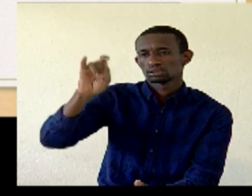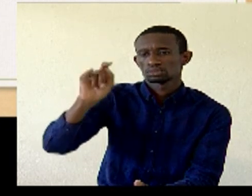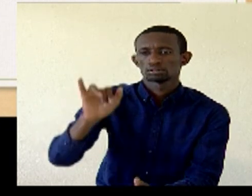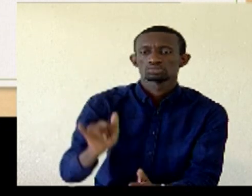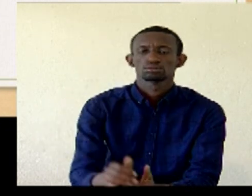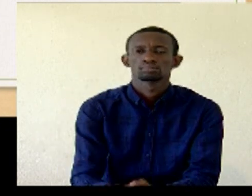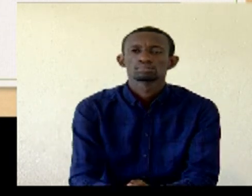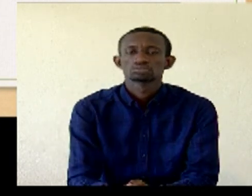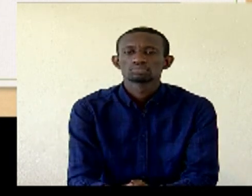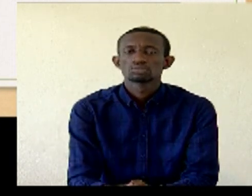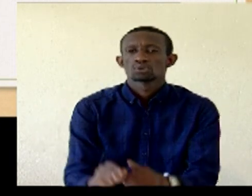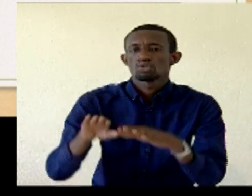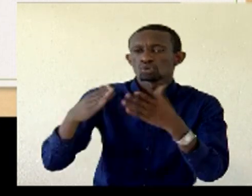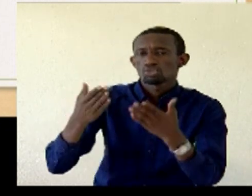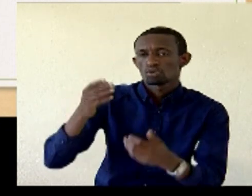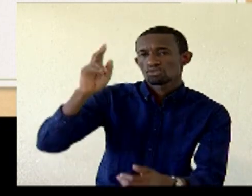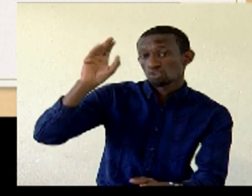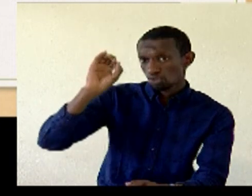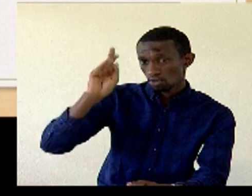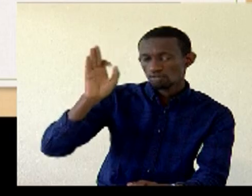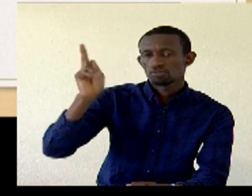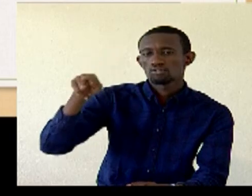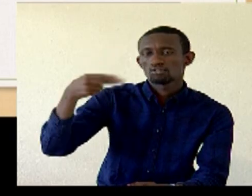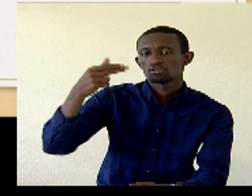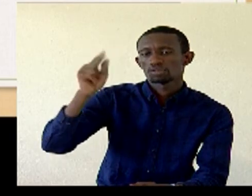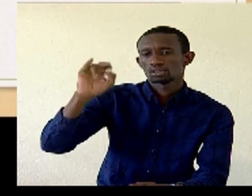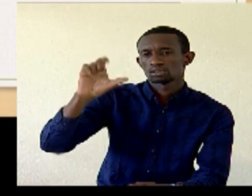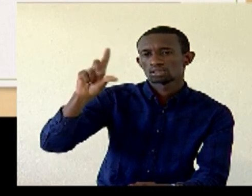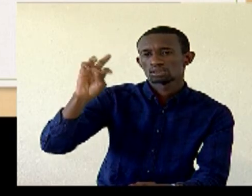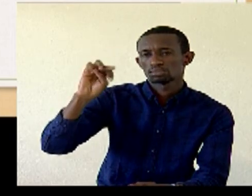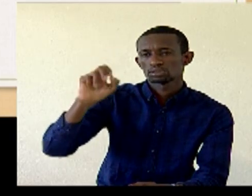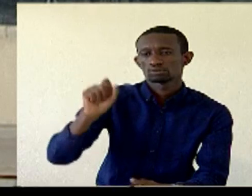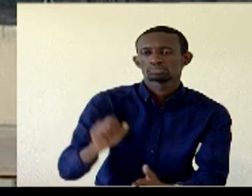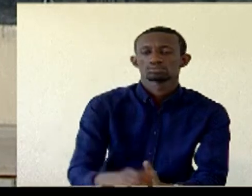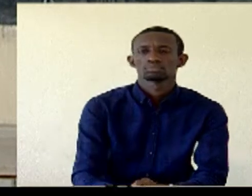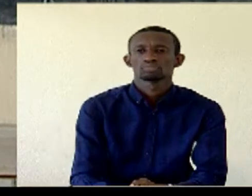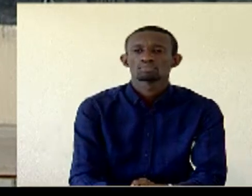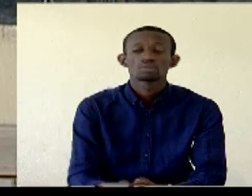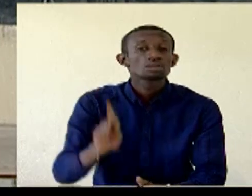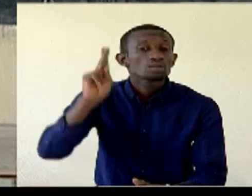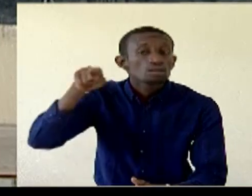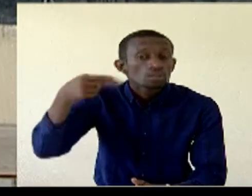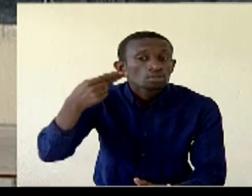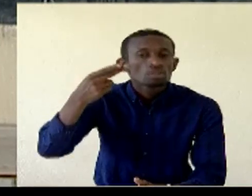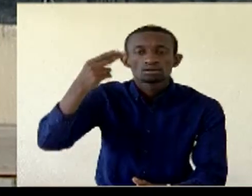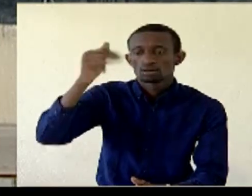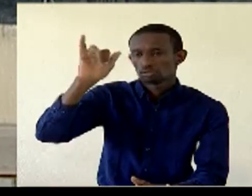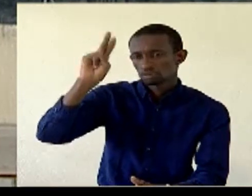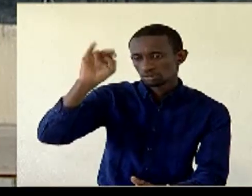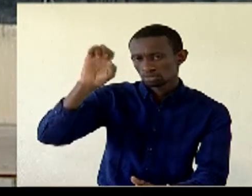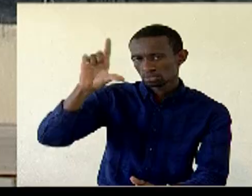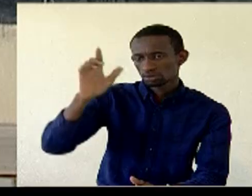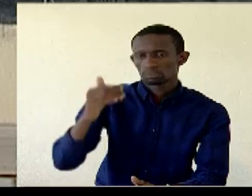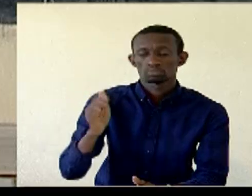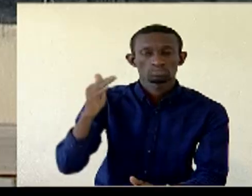the basicity of the phenylamine. So the phenylamine, when you look at the structure